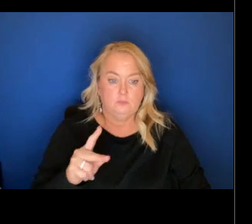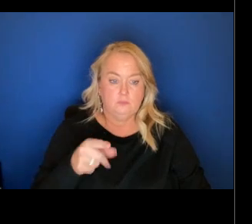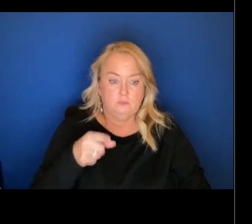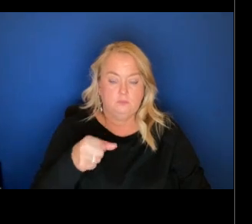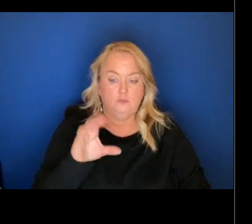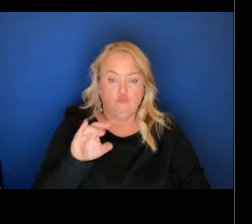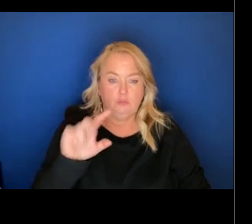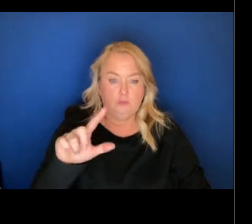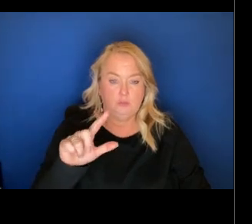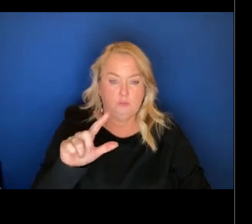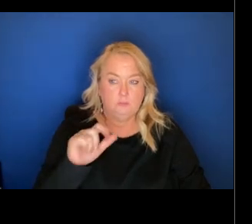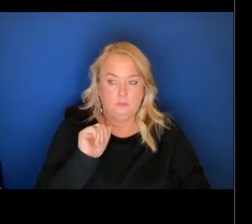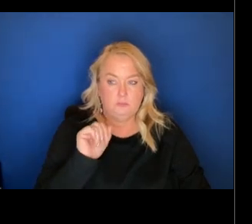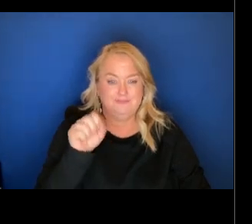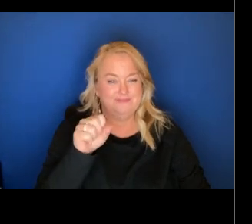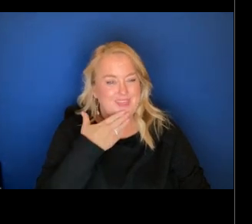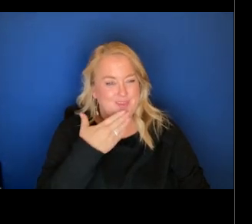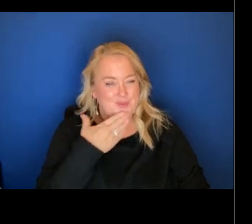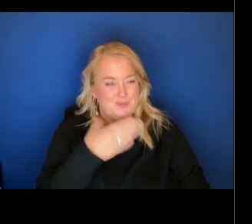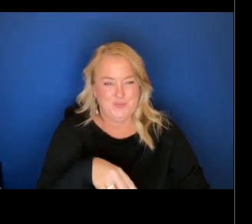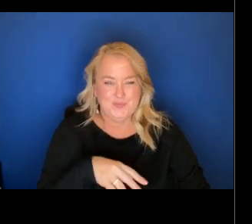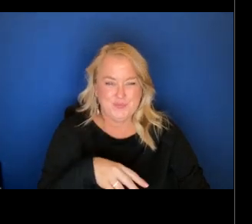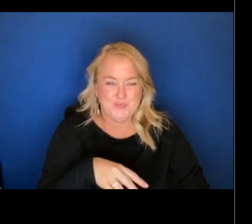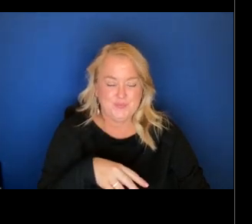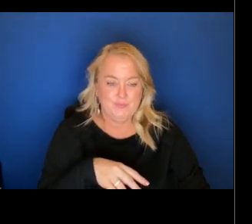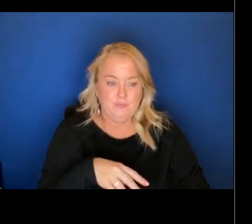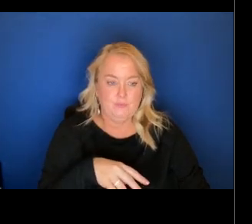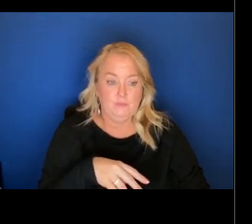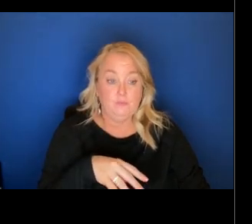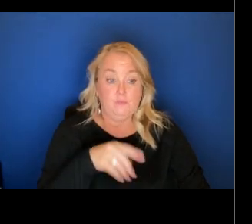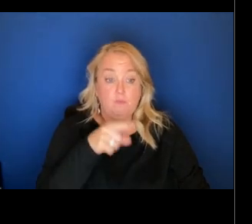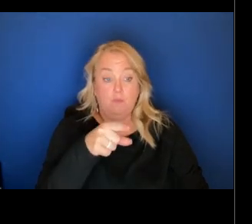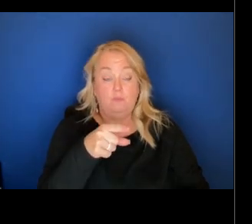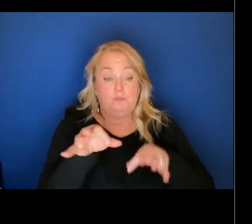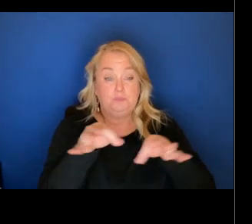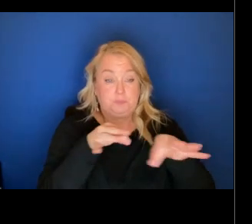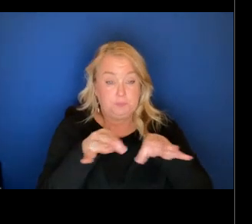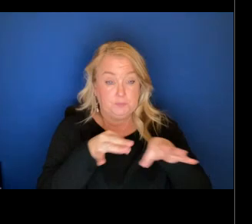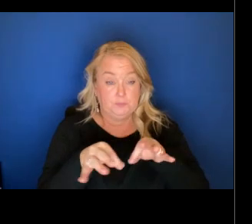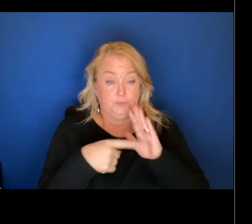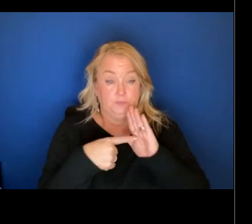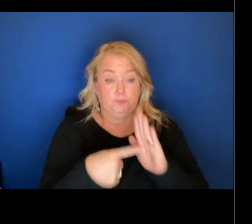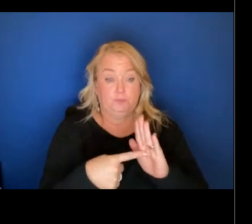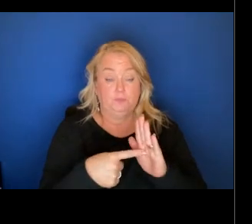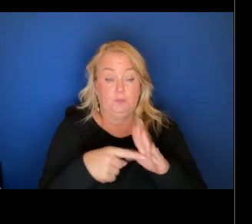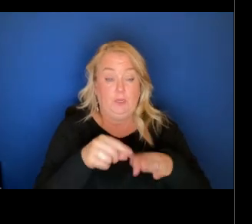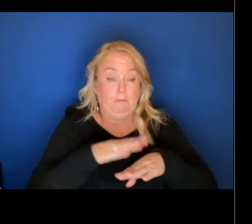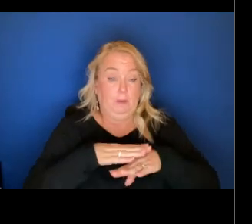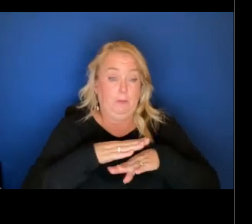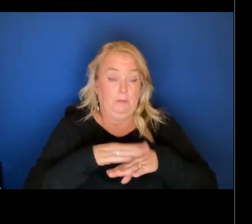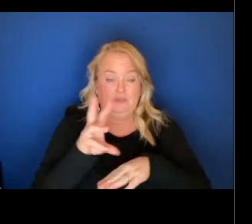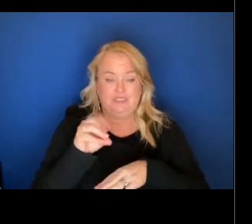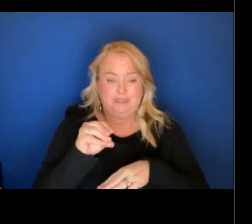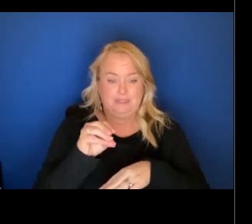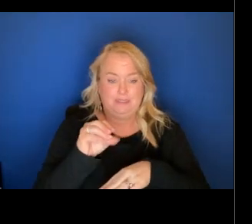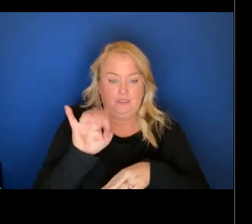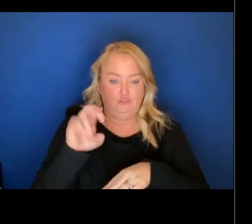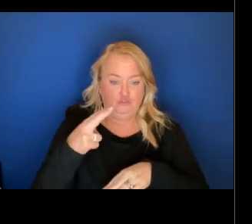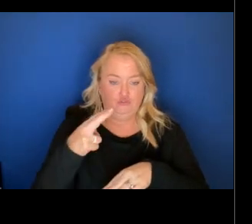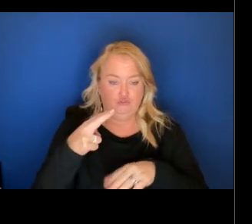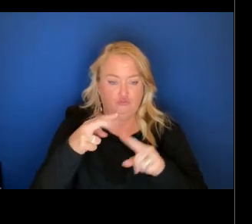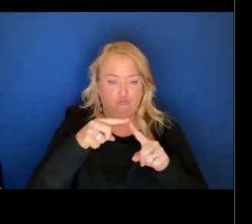topic. Thank you, Joe. The guidelines state that a minimum of